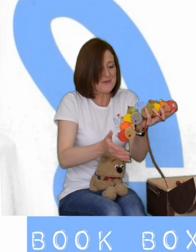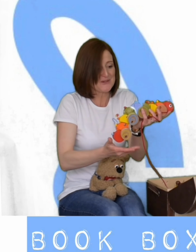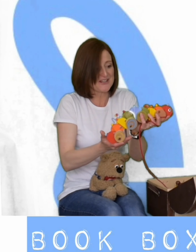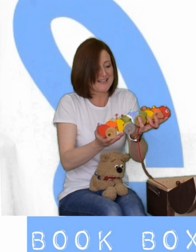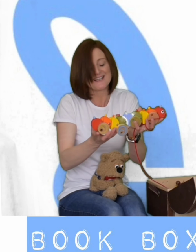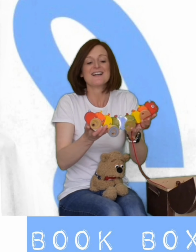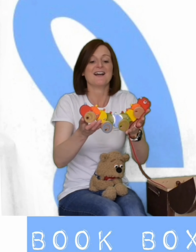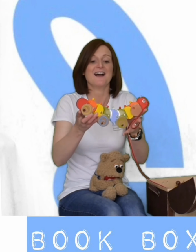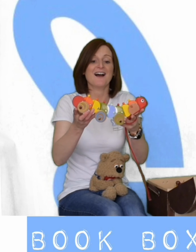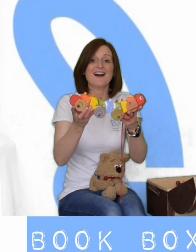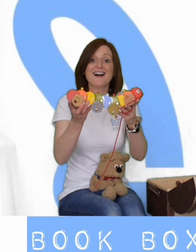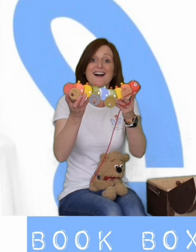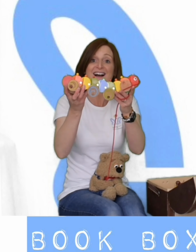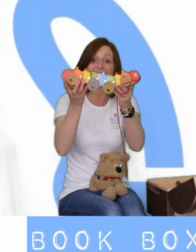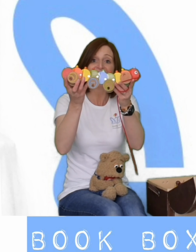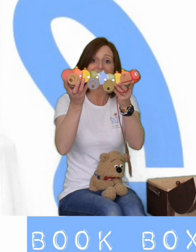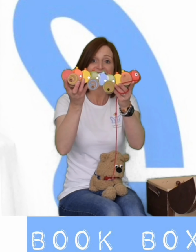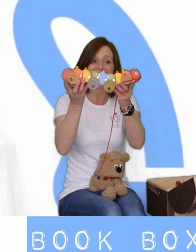Look!